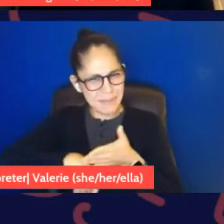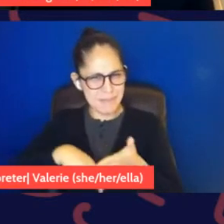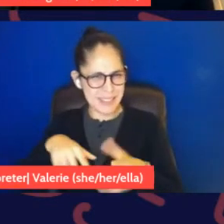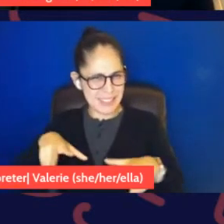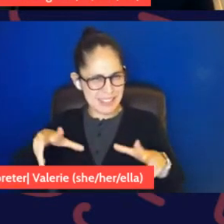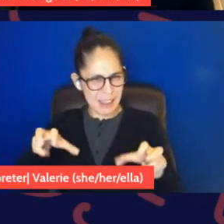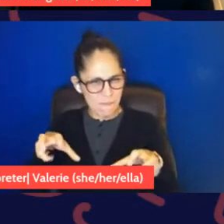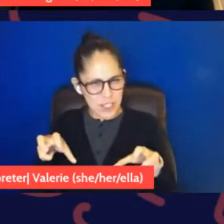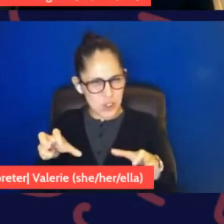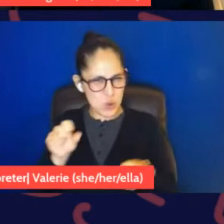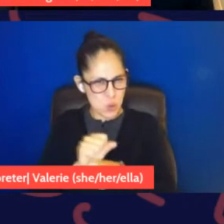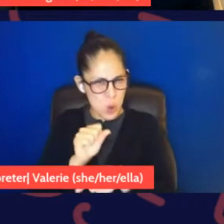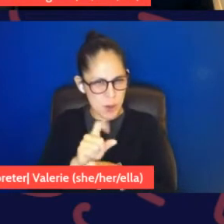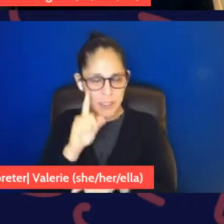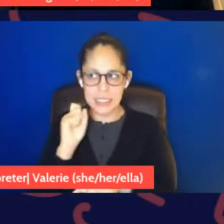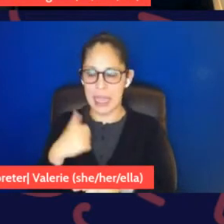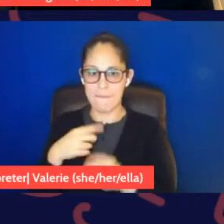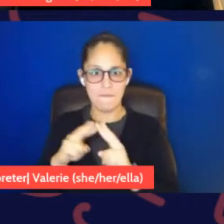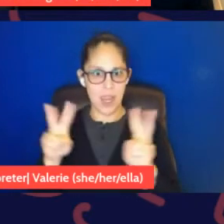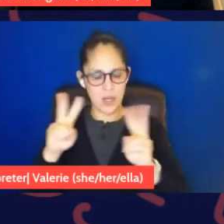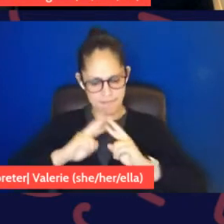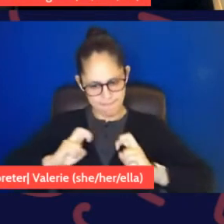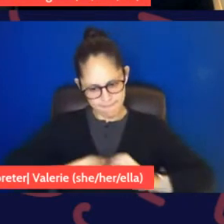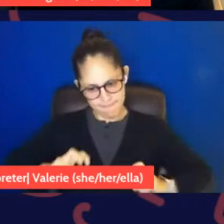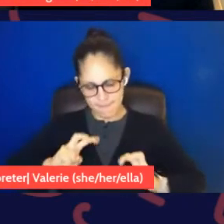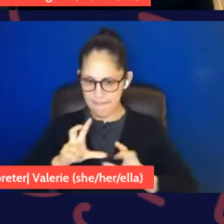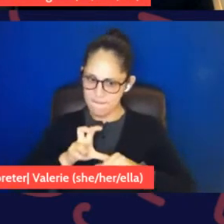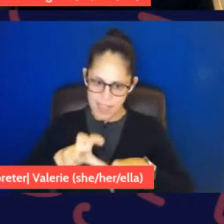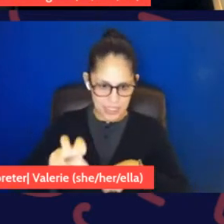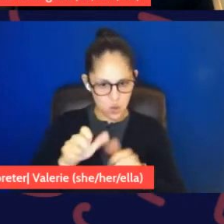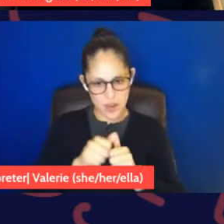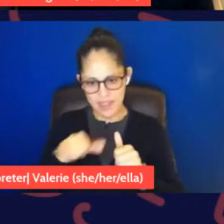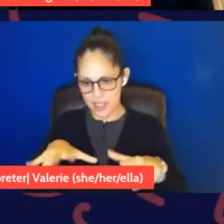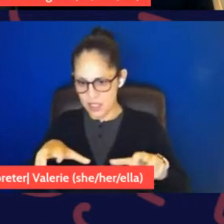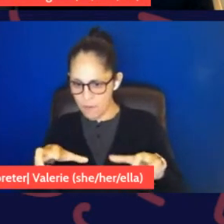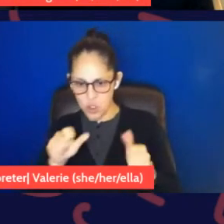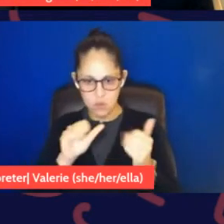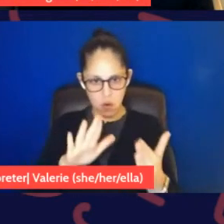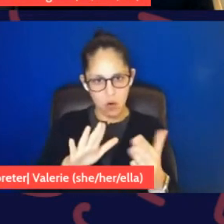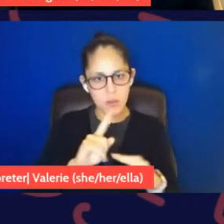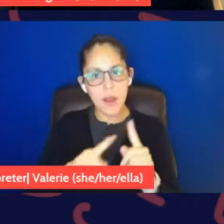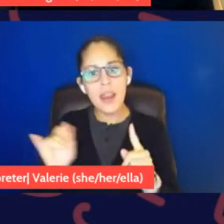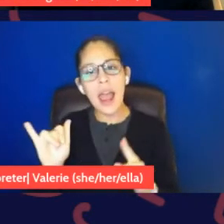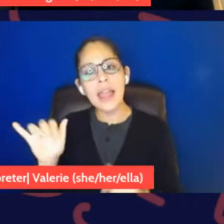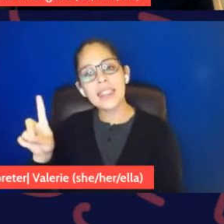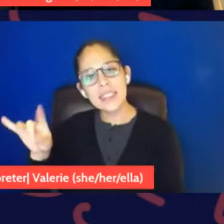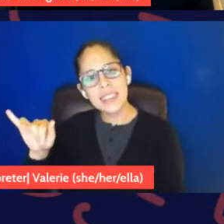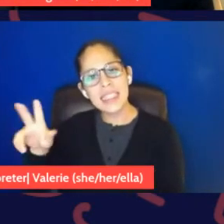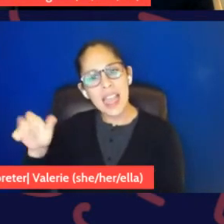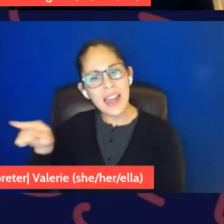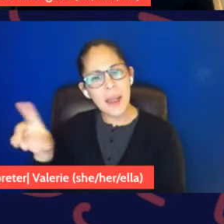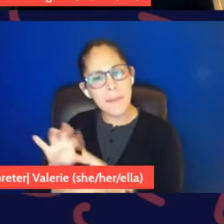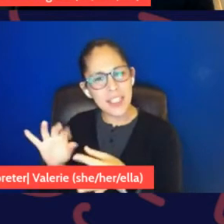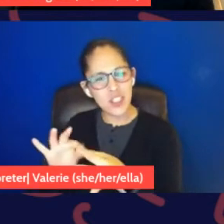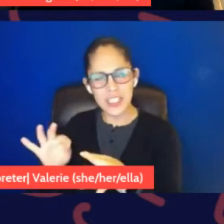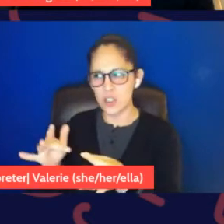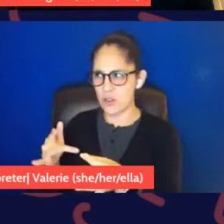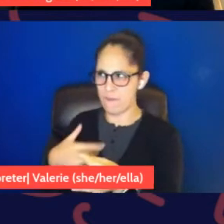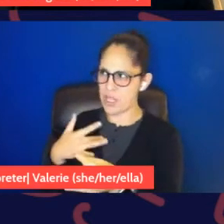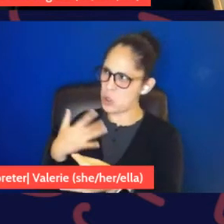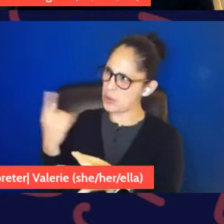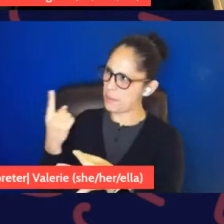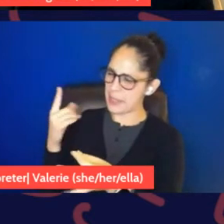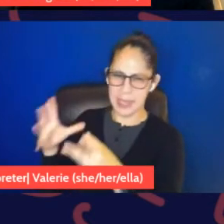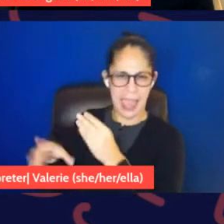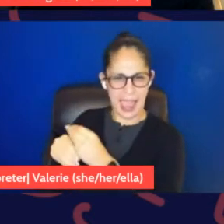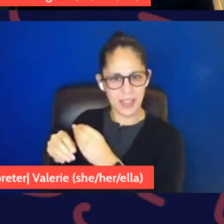I'm really invested in that selfishness. And I think to echo some of what Diana was saying, you know, it's a